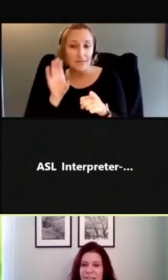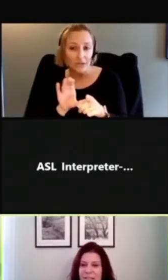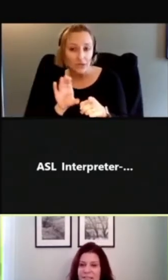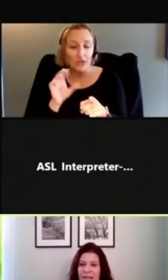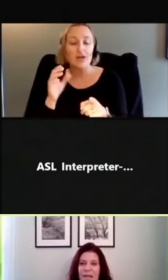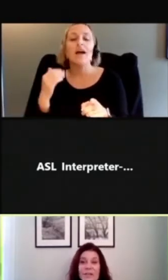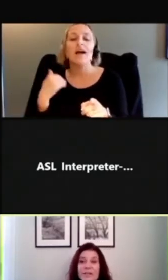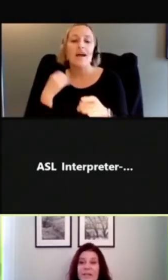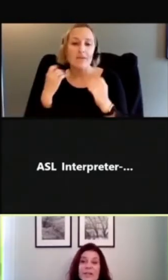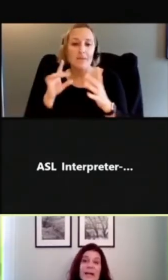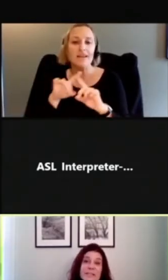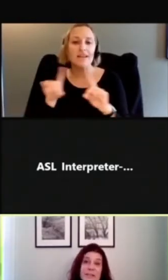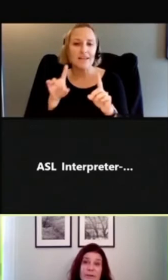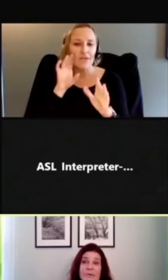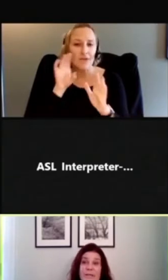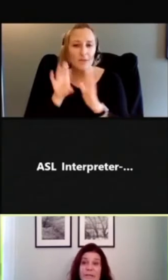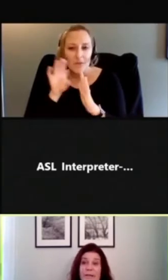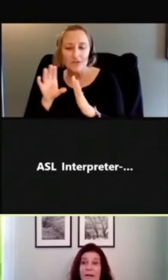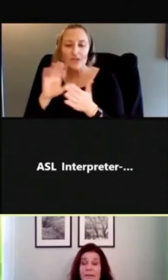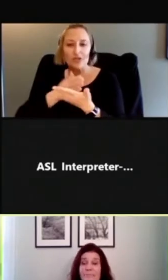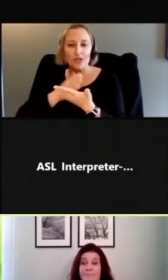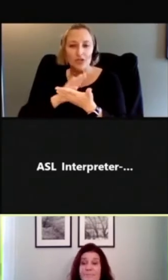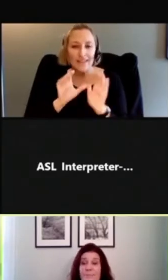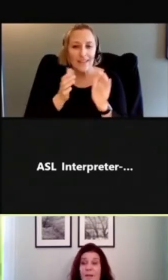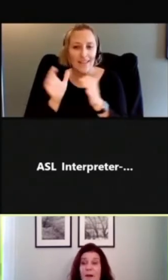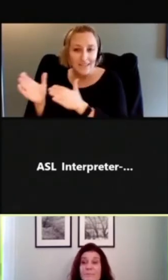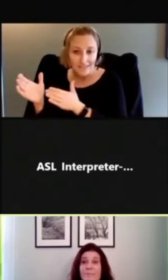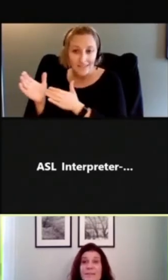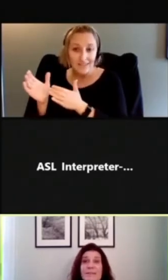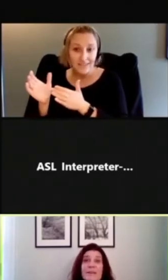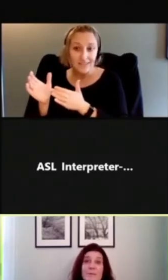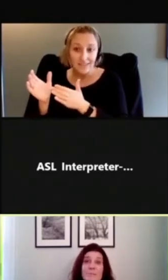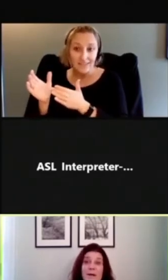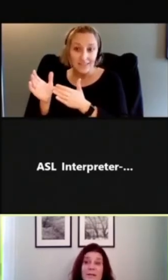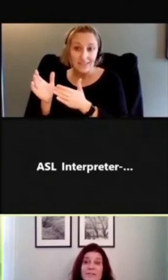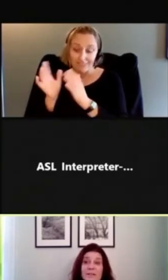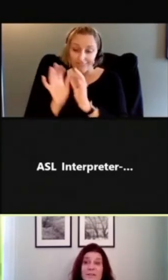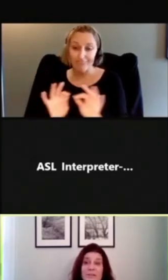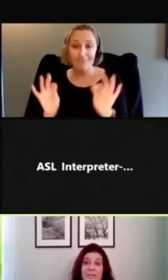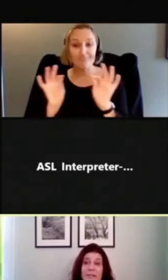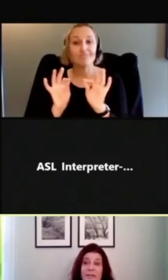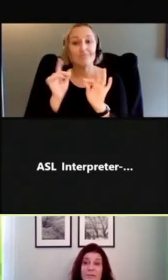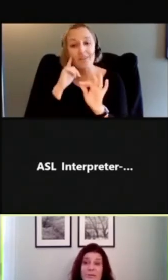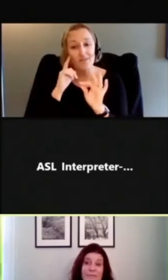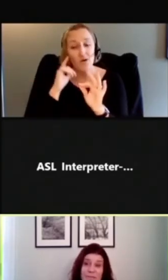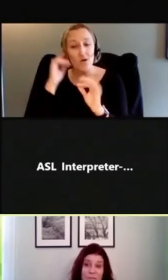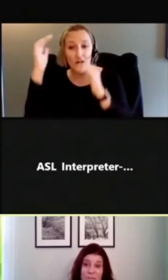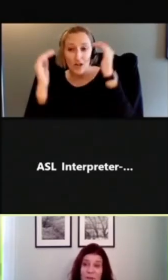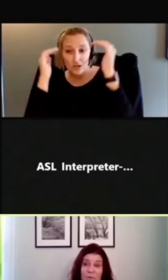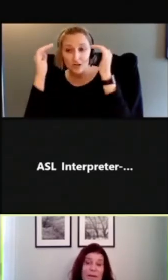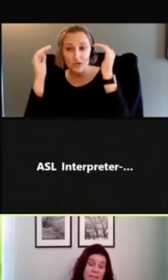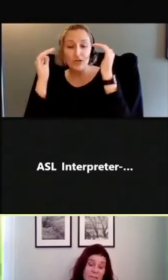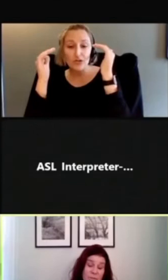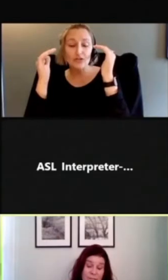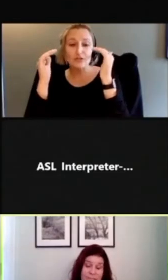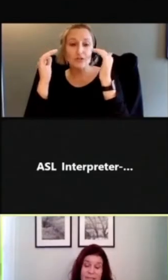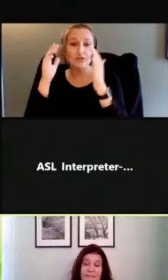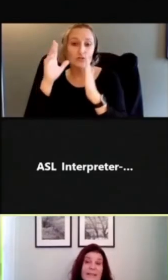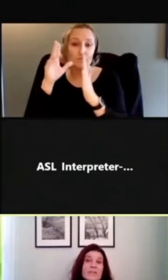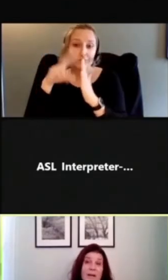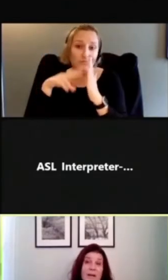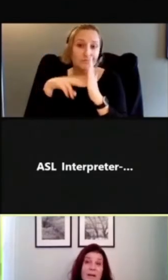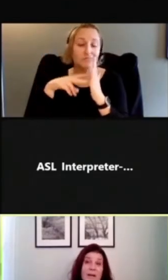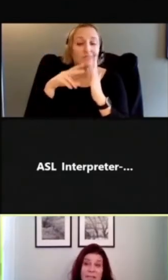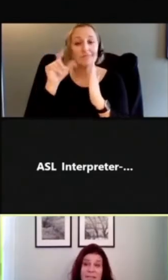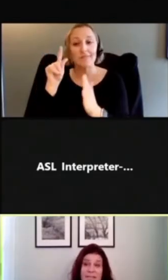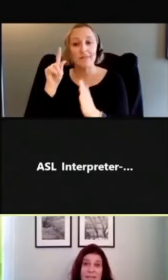different activities. Cooking classes are a big thing among adult literacy professionals and students.